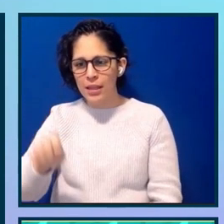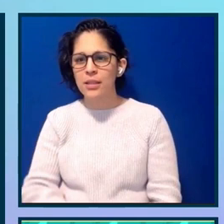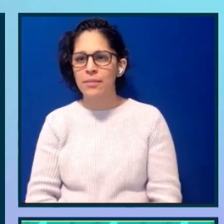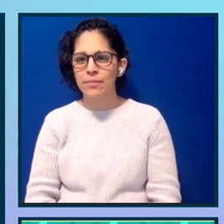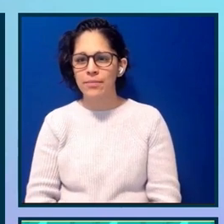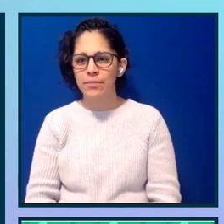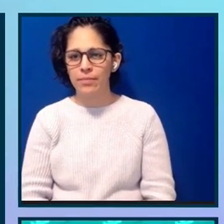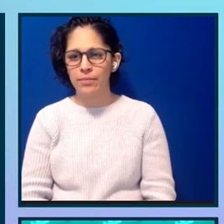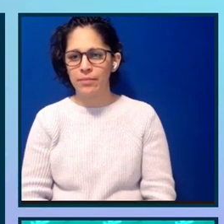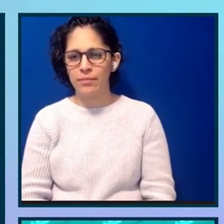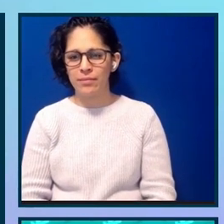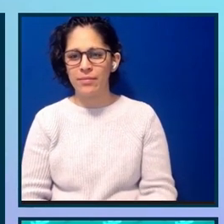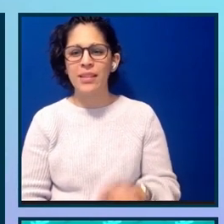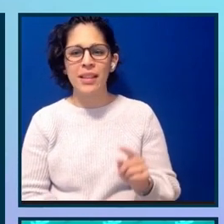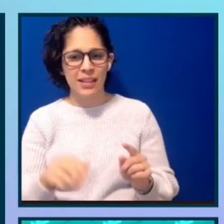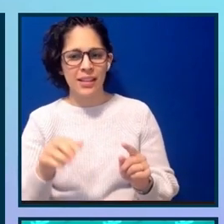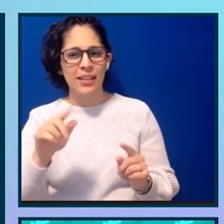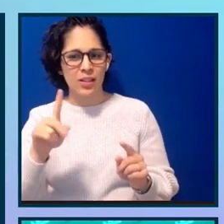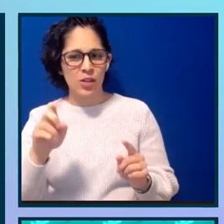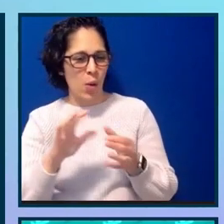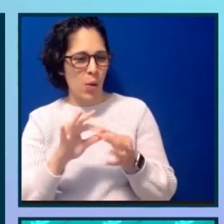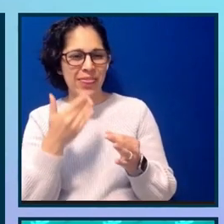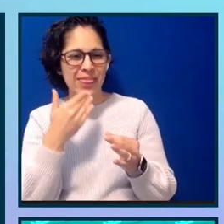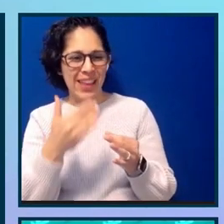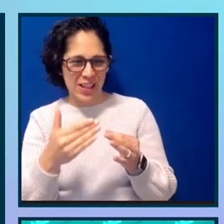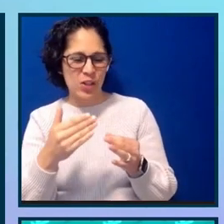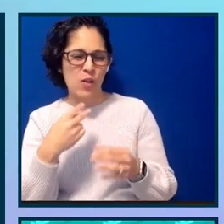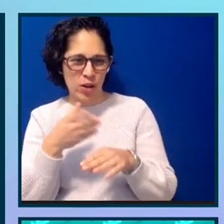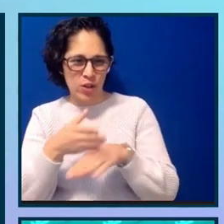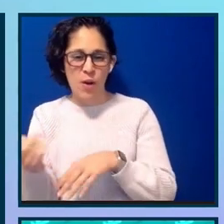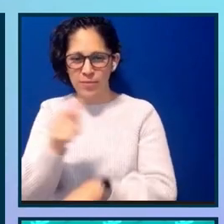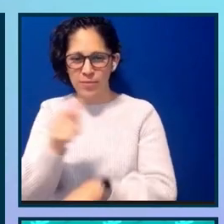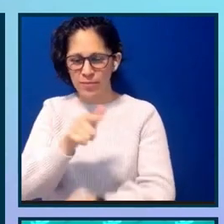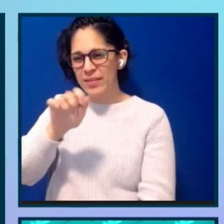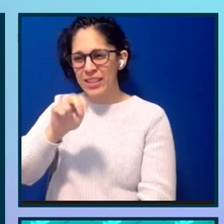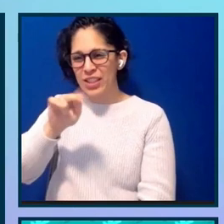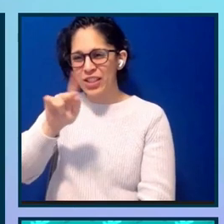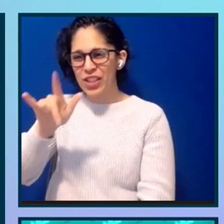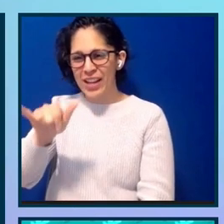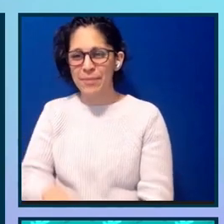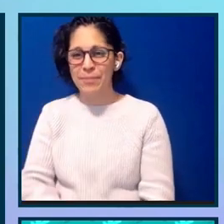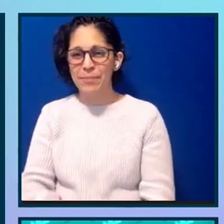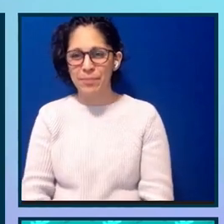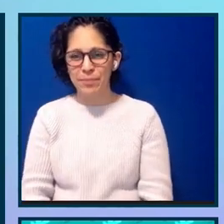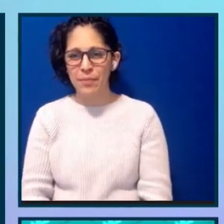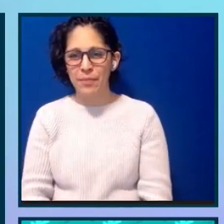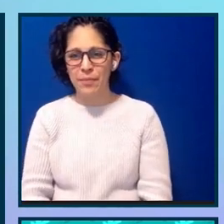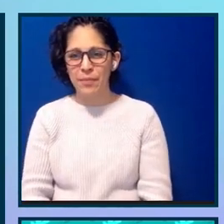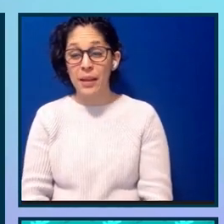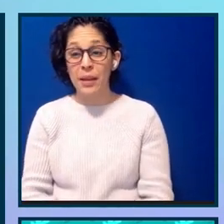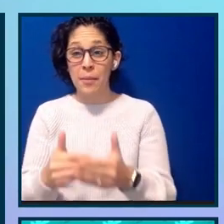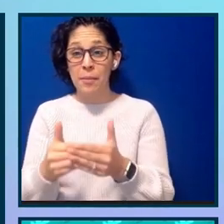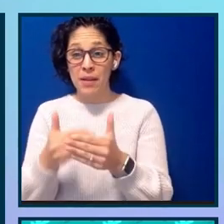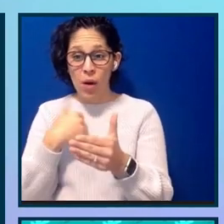Back to Jenny. So Before I actually start pressing things, so